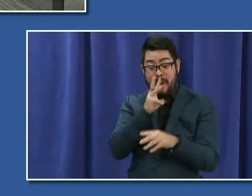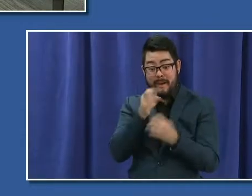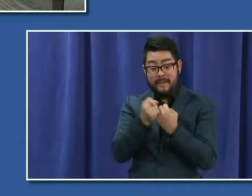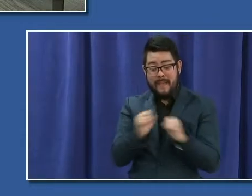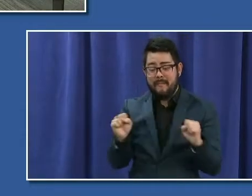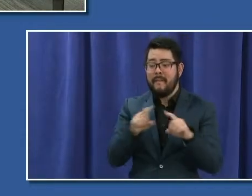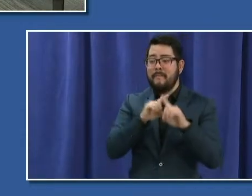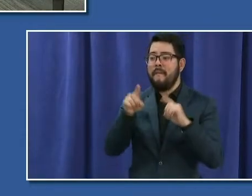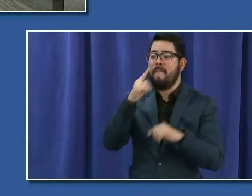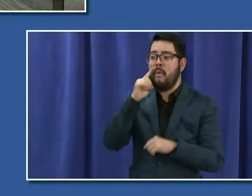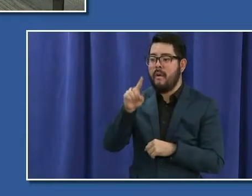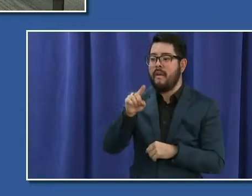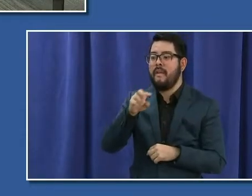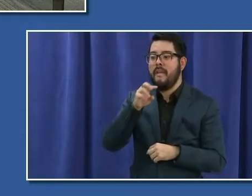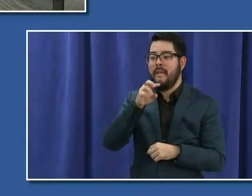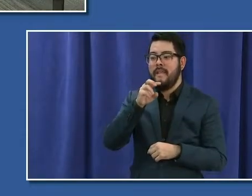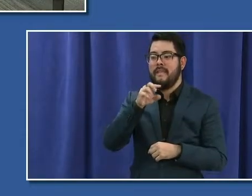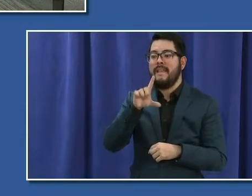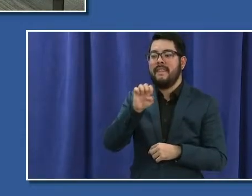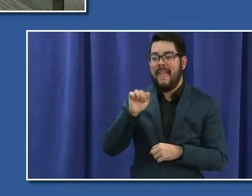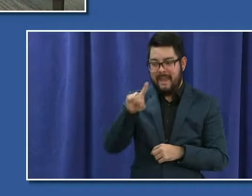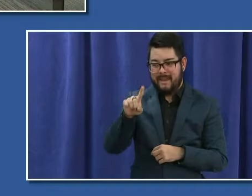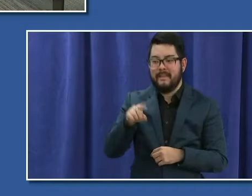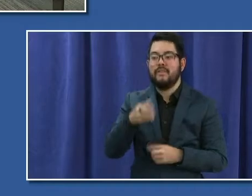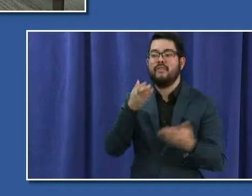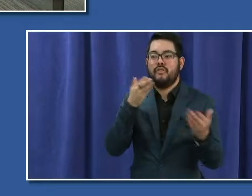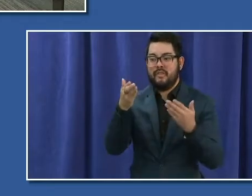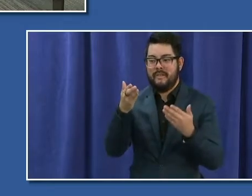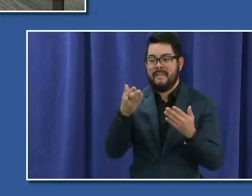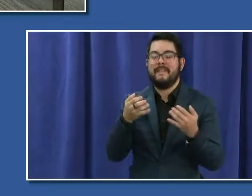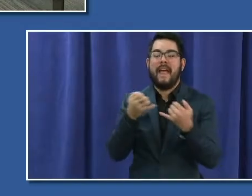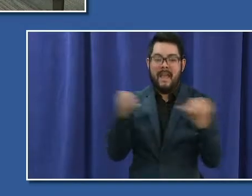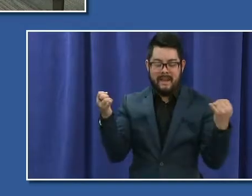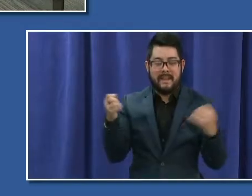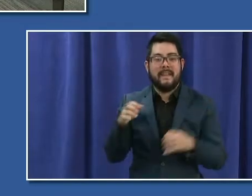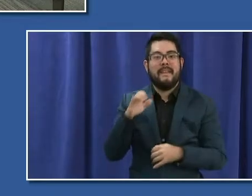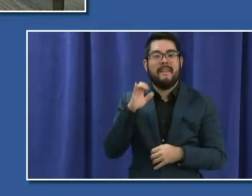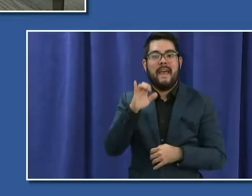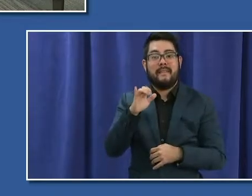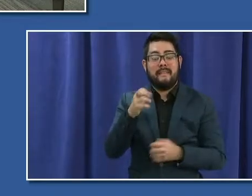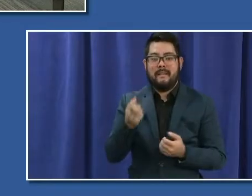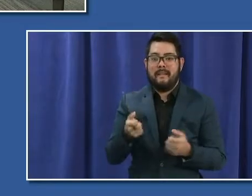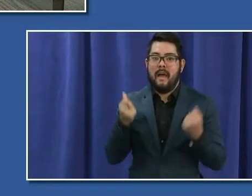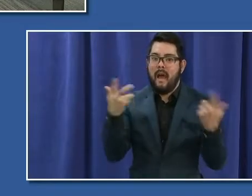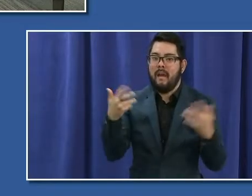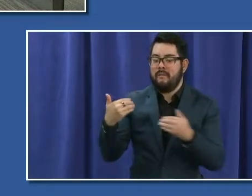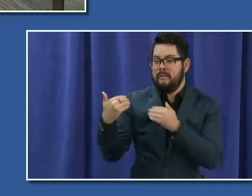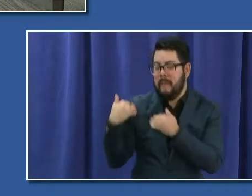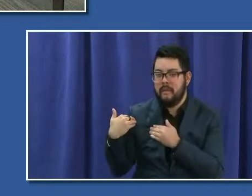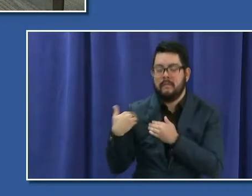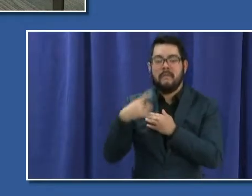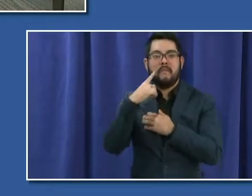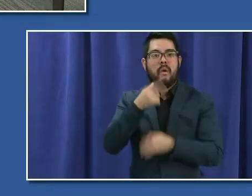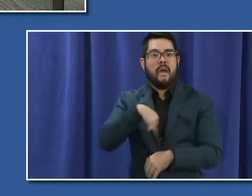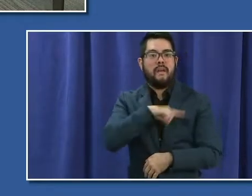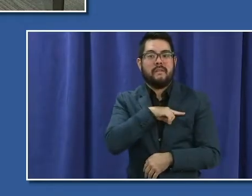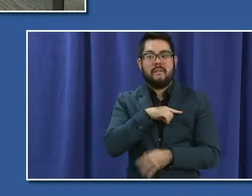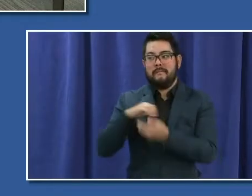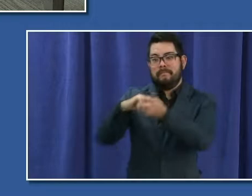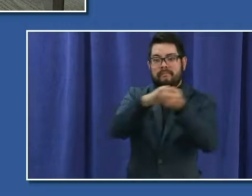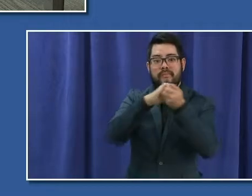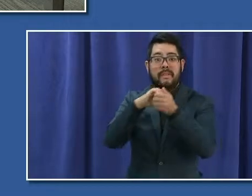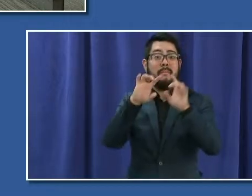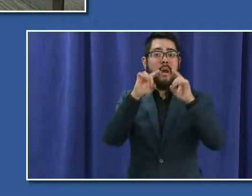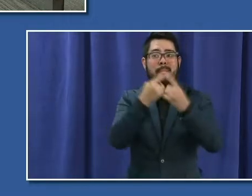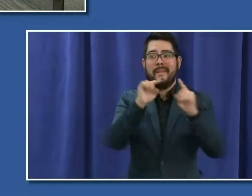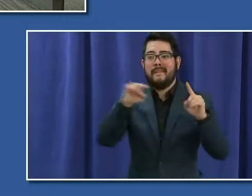service lines, it's a huge undertaking that it's going to be a partnership not not only with the water department, but with the other departments as well